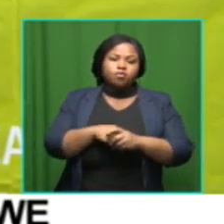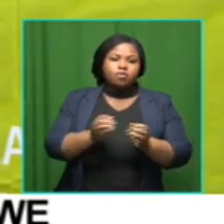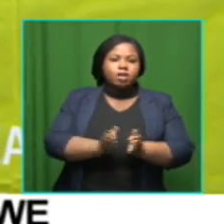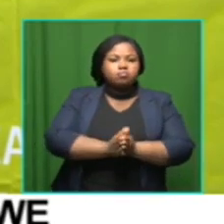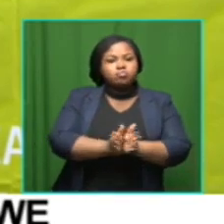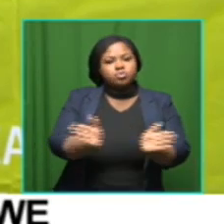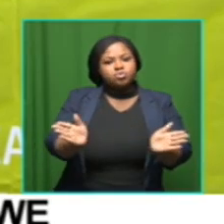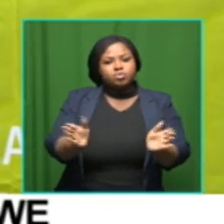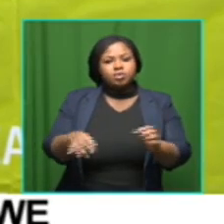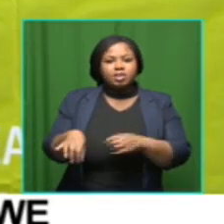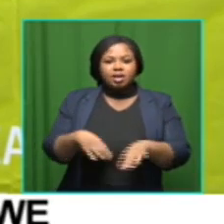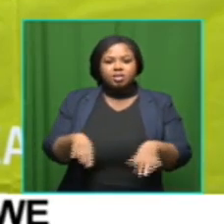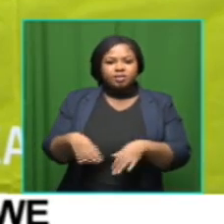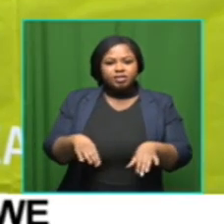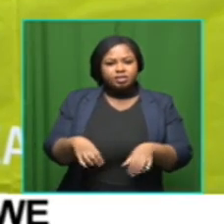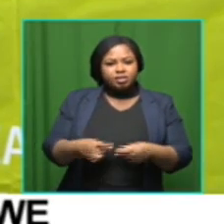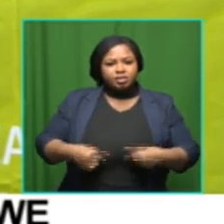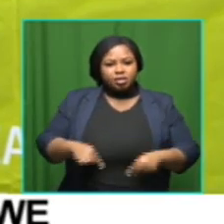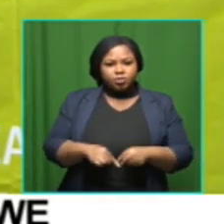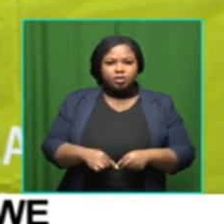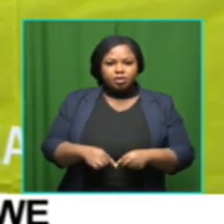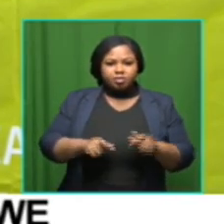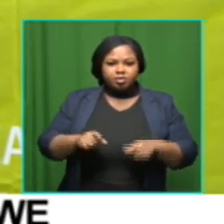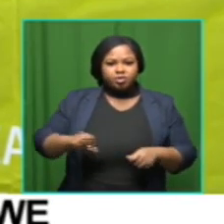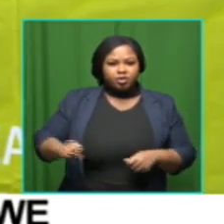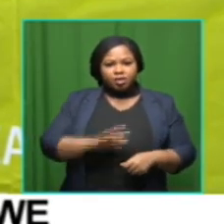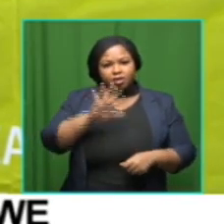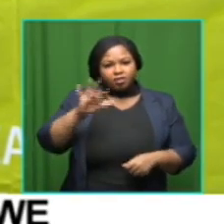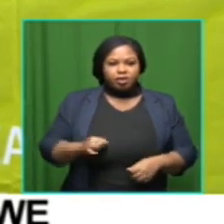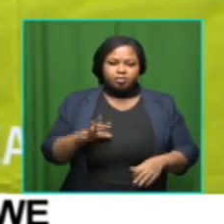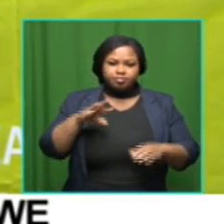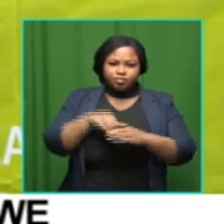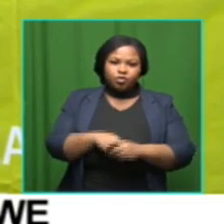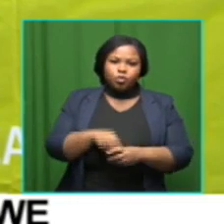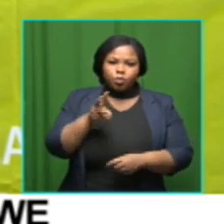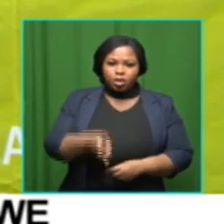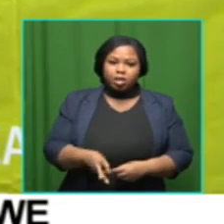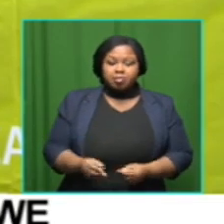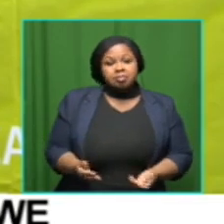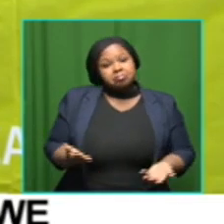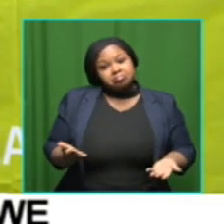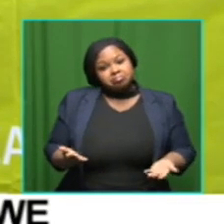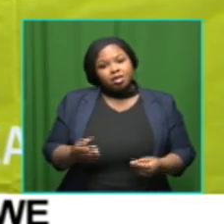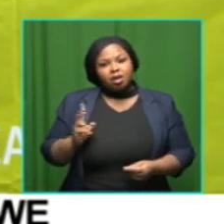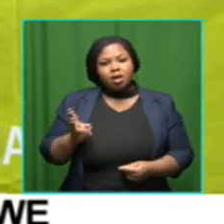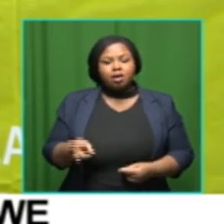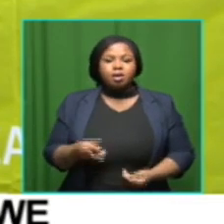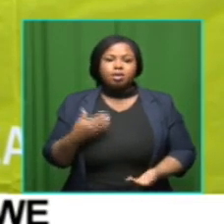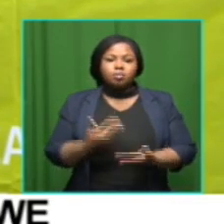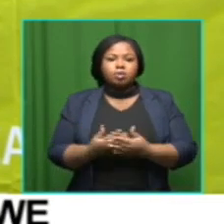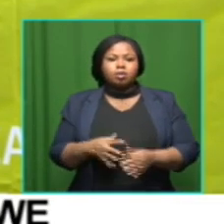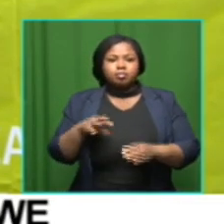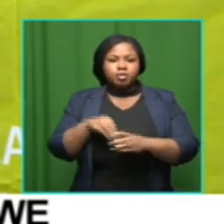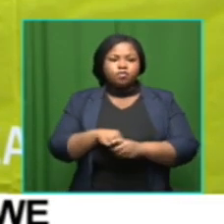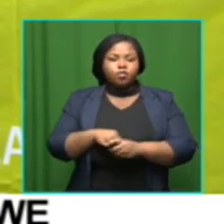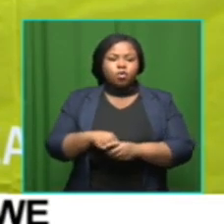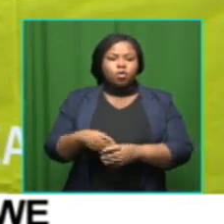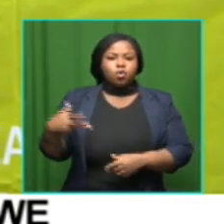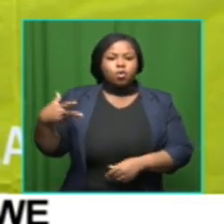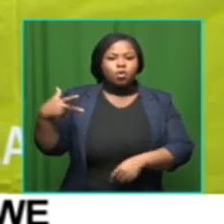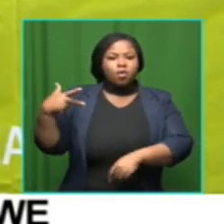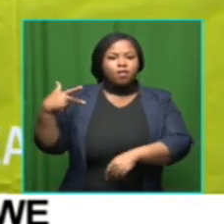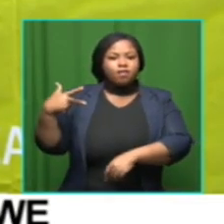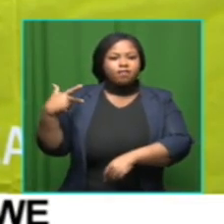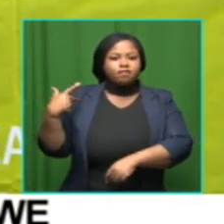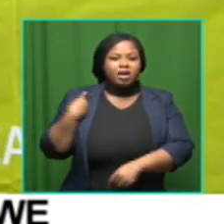of activities that we as South Africans will be involved in, and in some cases will also be involved in the vaccine trials.